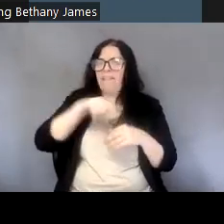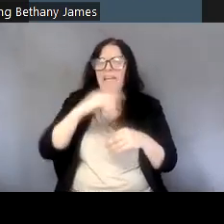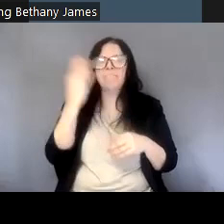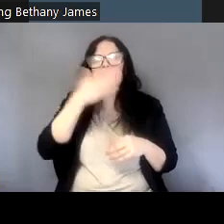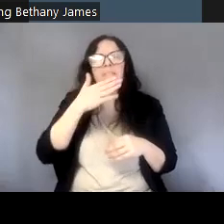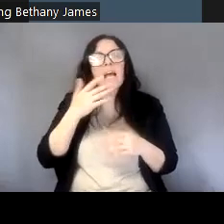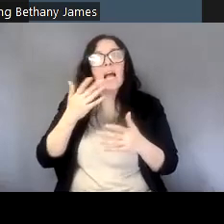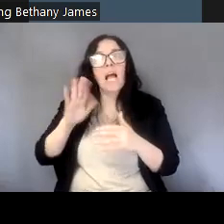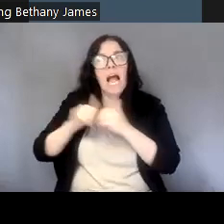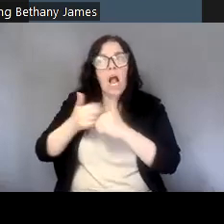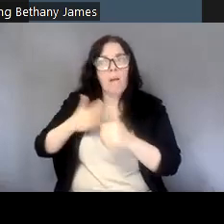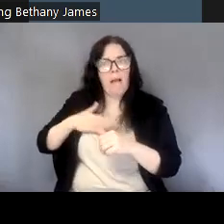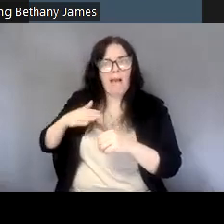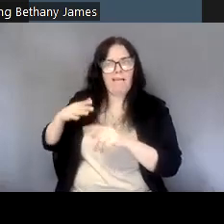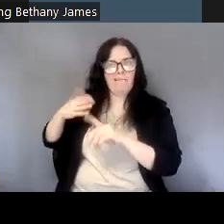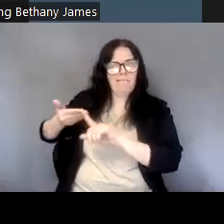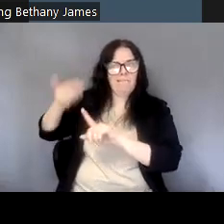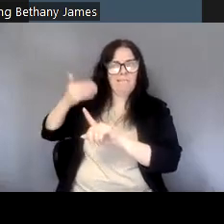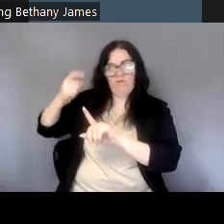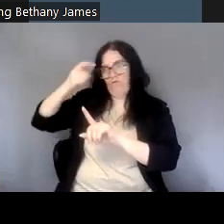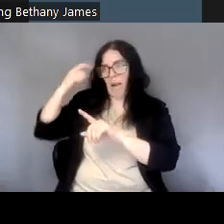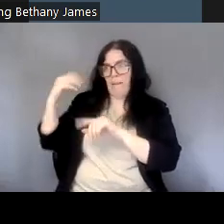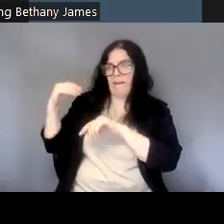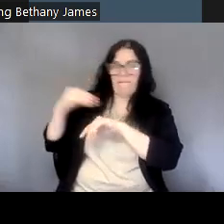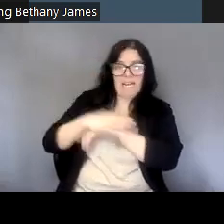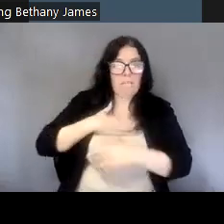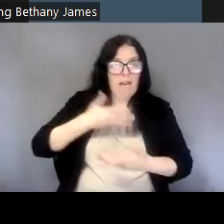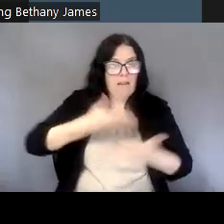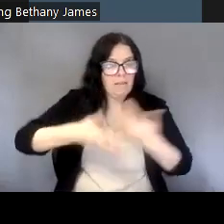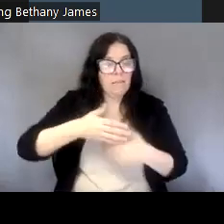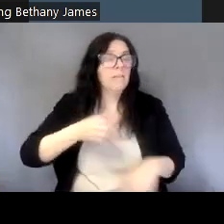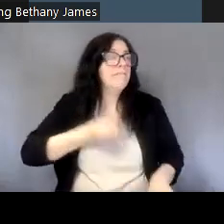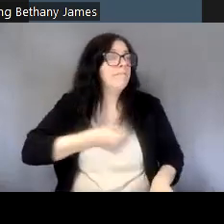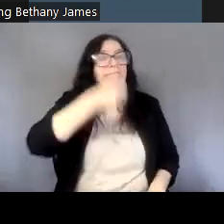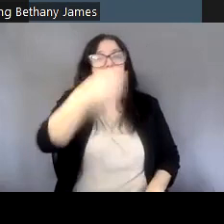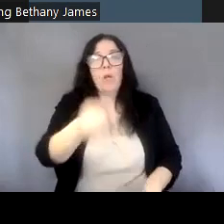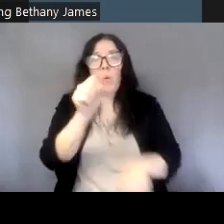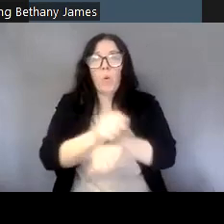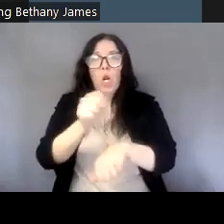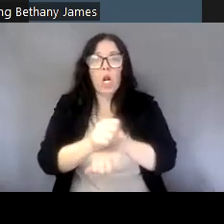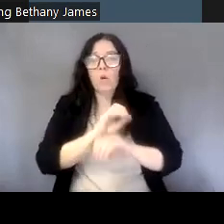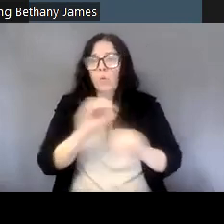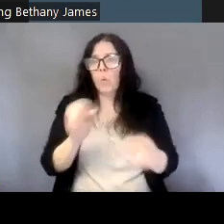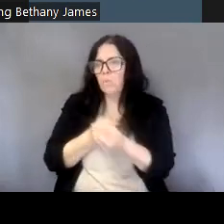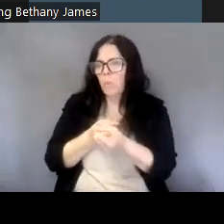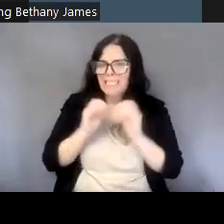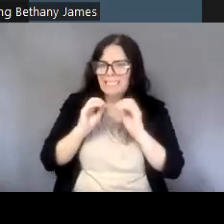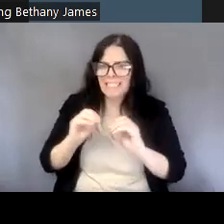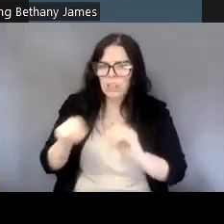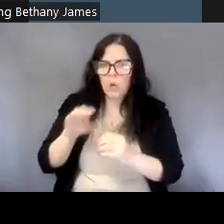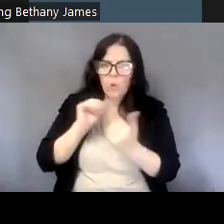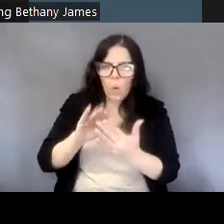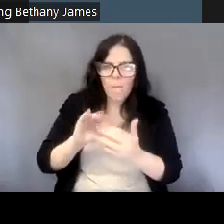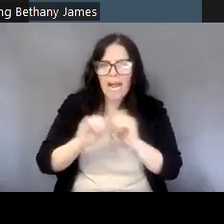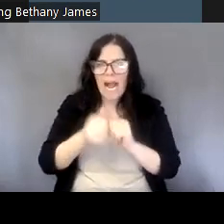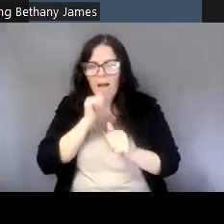function, that person is going to fail if we just put them in a setting to work without really getting a grasp of how